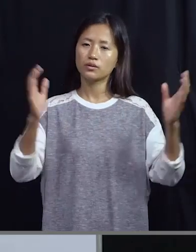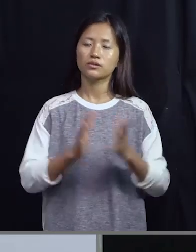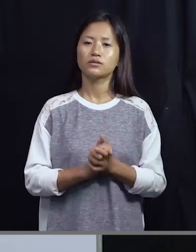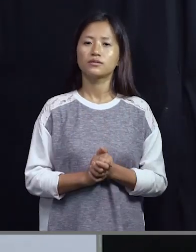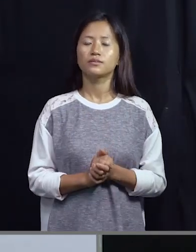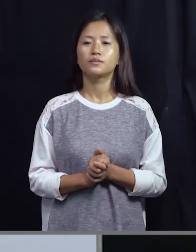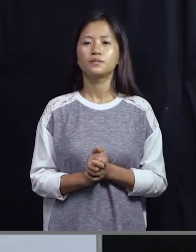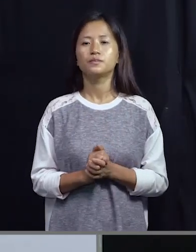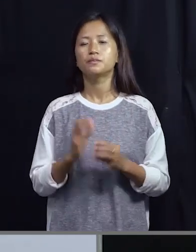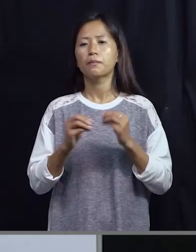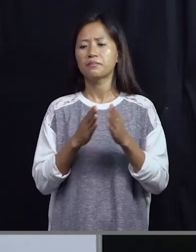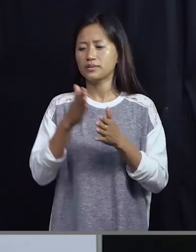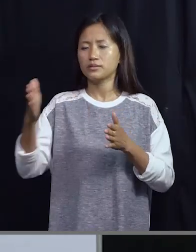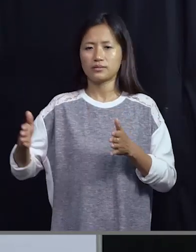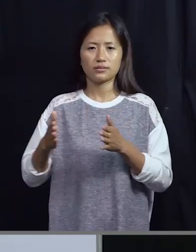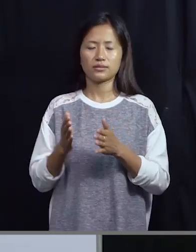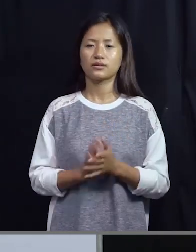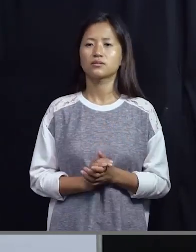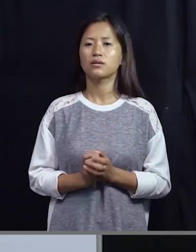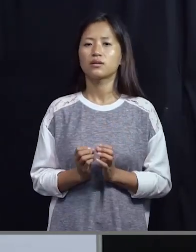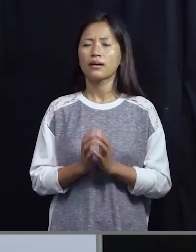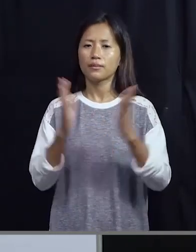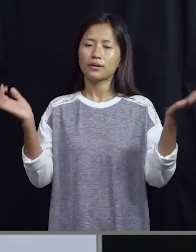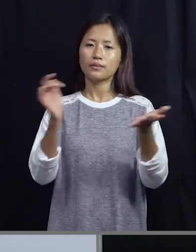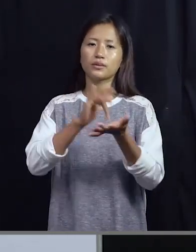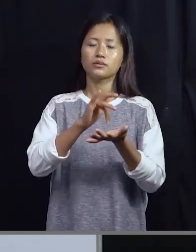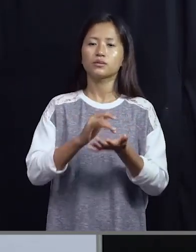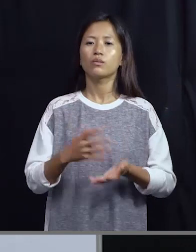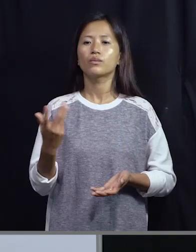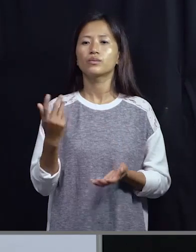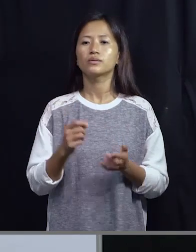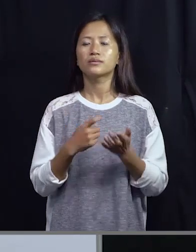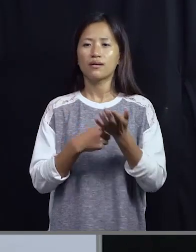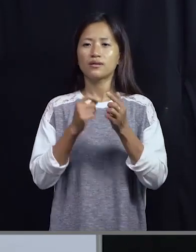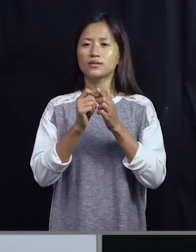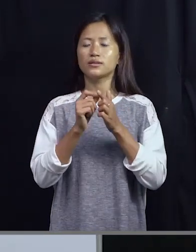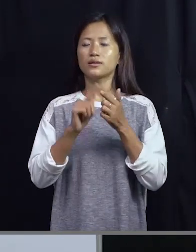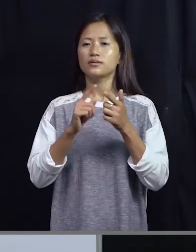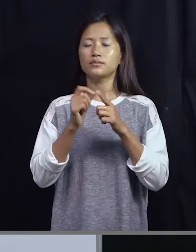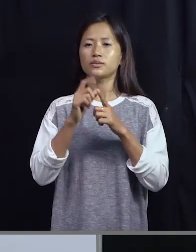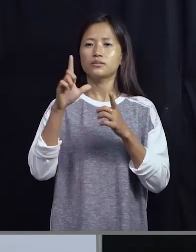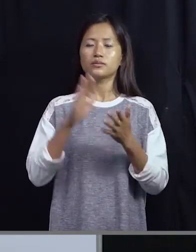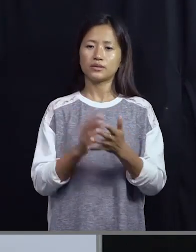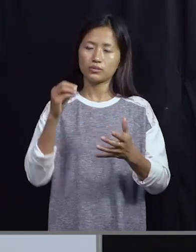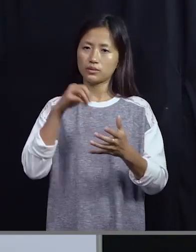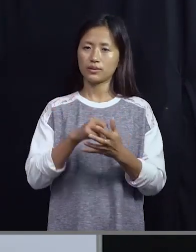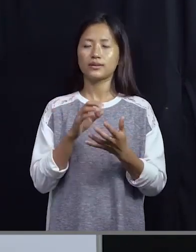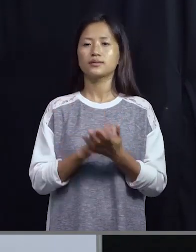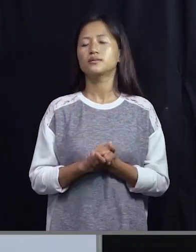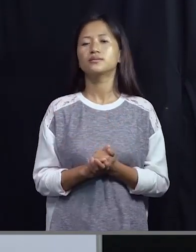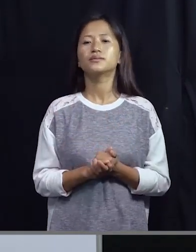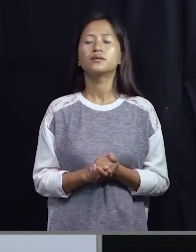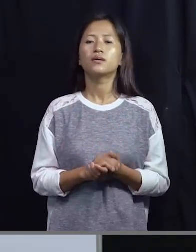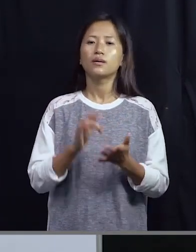there are many sites or there are many places where this replication of DNA can be initiated. So